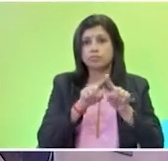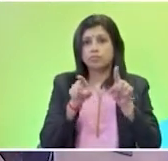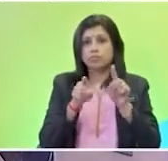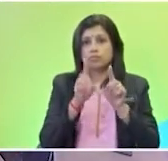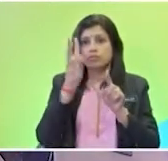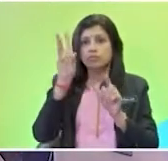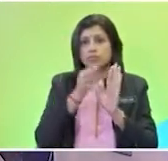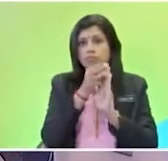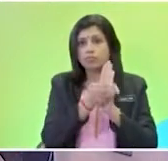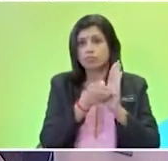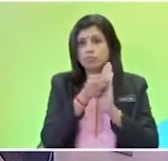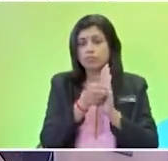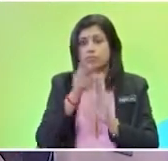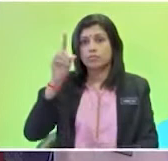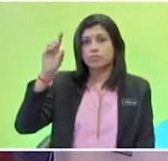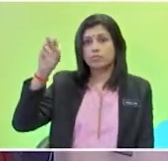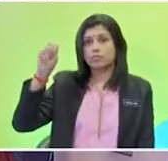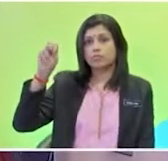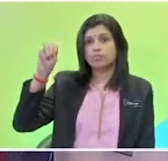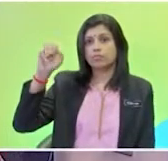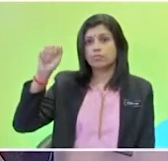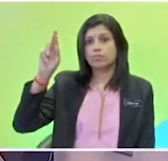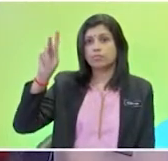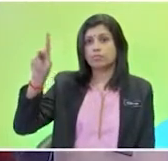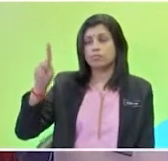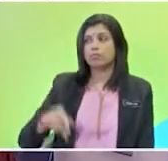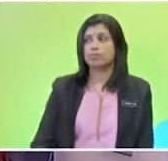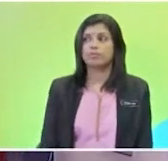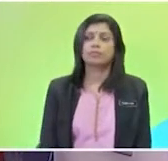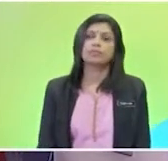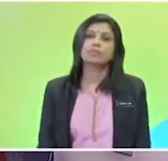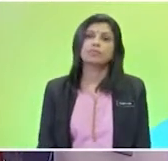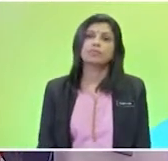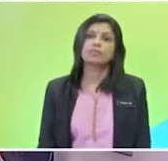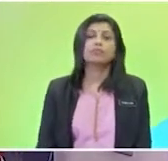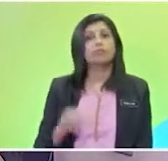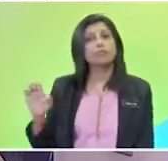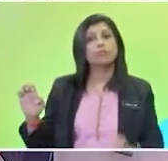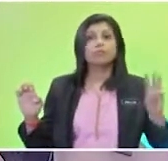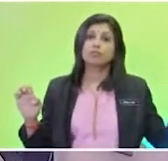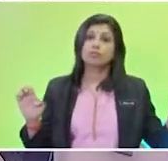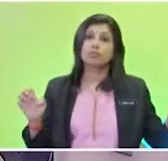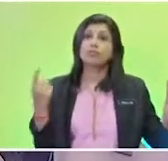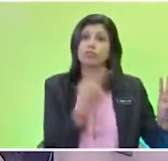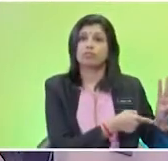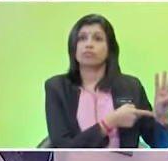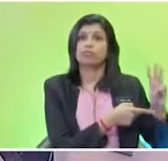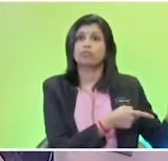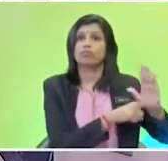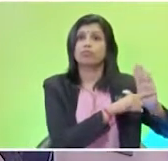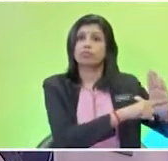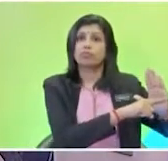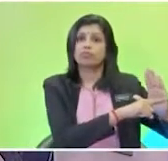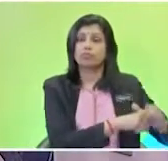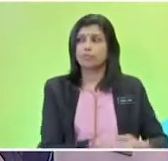In Denmark. And then it wants the time in Denmark. Yes. But Denmark is on the west side of Malaysia. So, west is subtract.